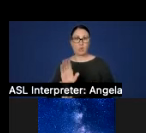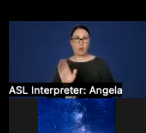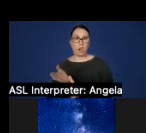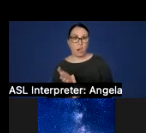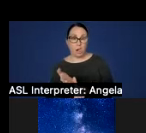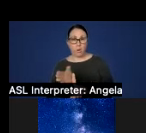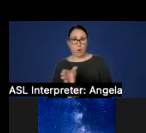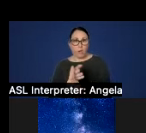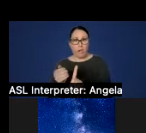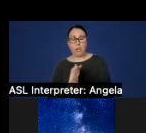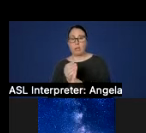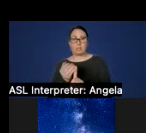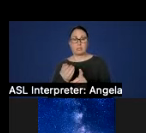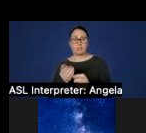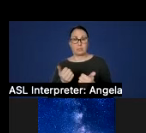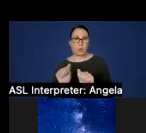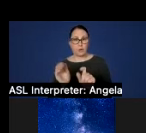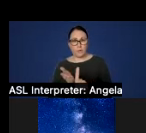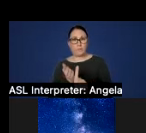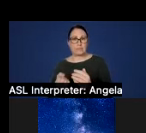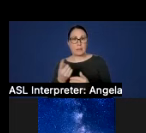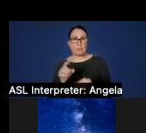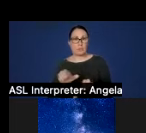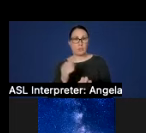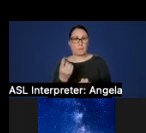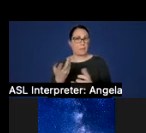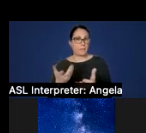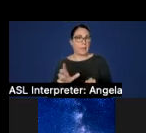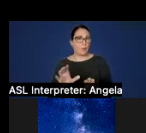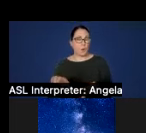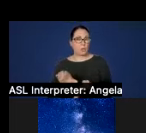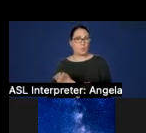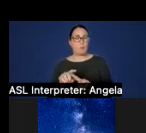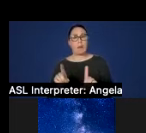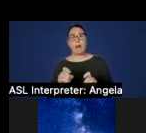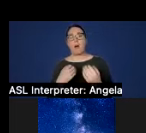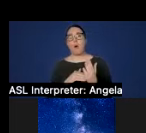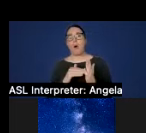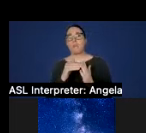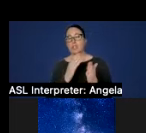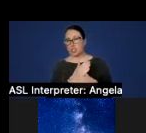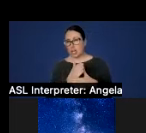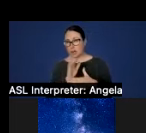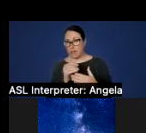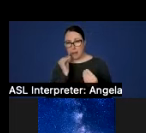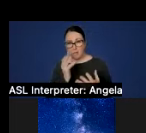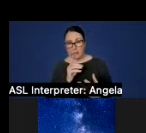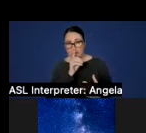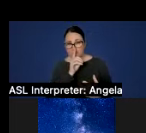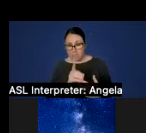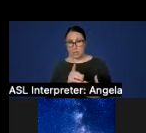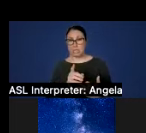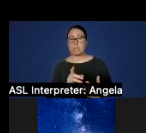something they don't want to do. But a lot of times sharing that information and providing really intentional